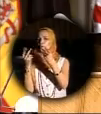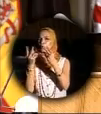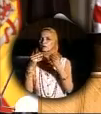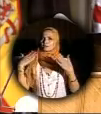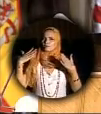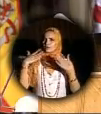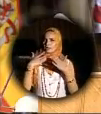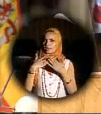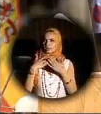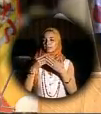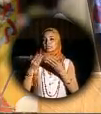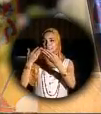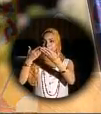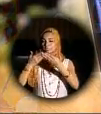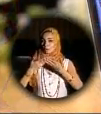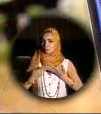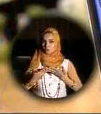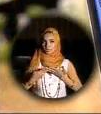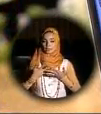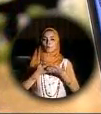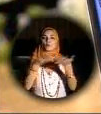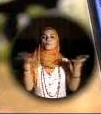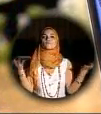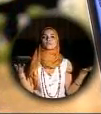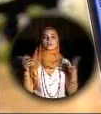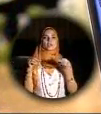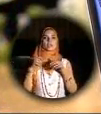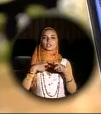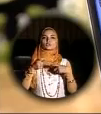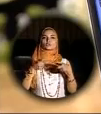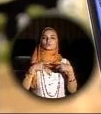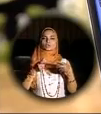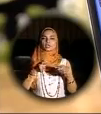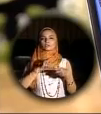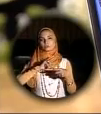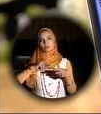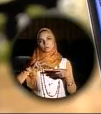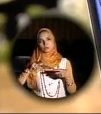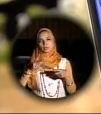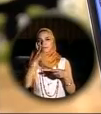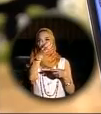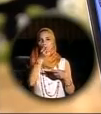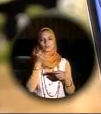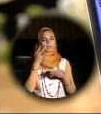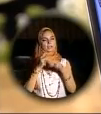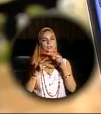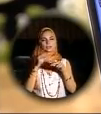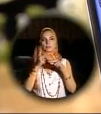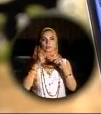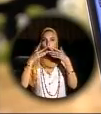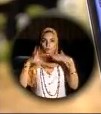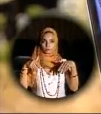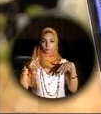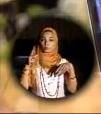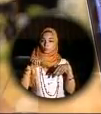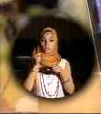accessible. So also the work, great work that we have done with Microsoft has started to generate already technology for